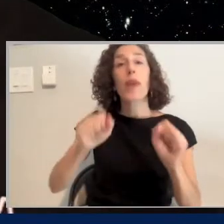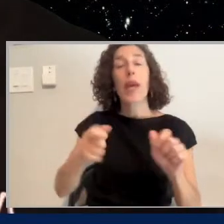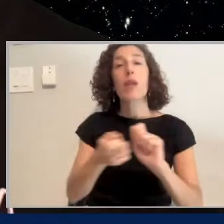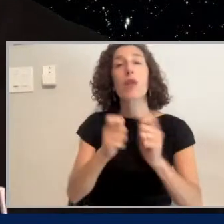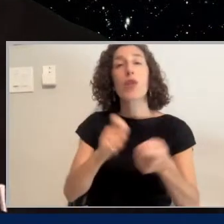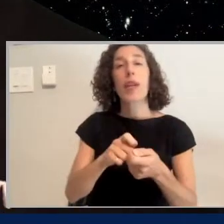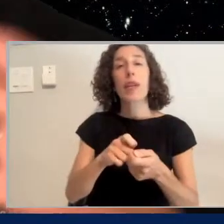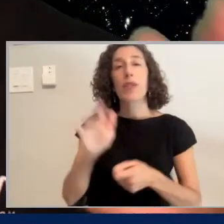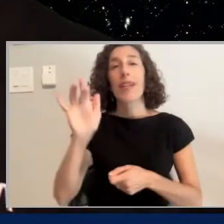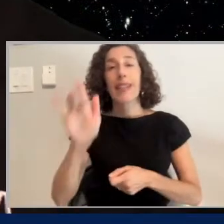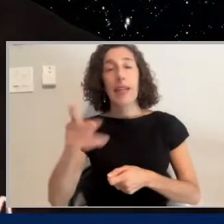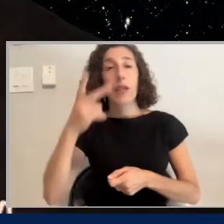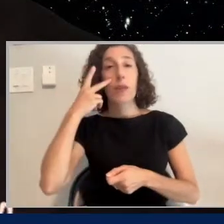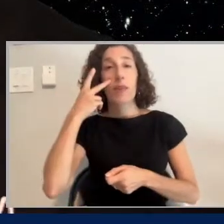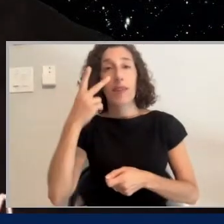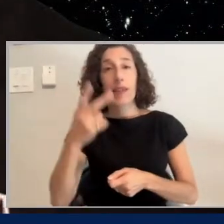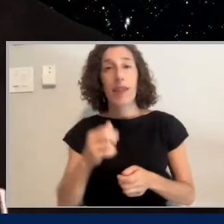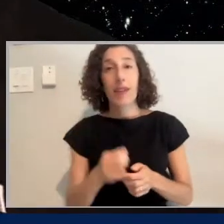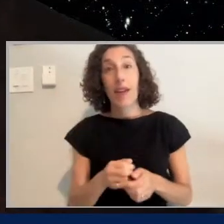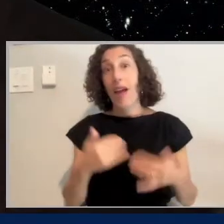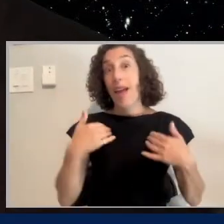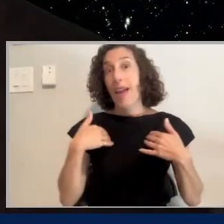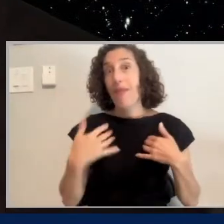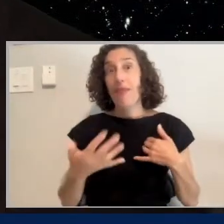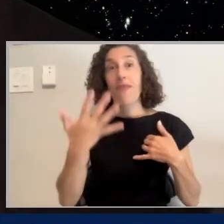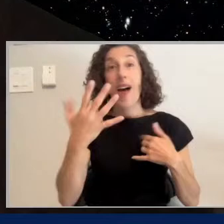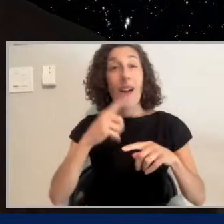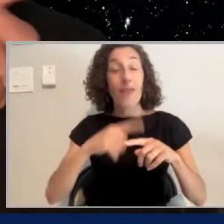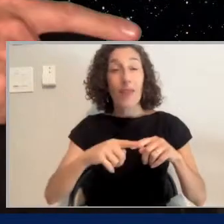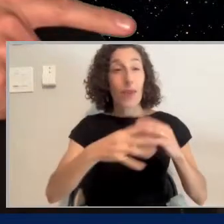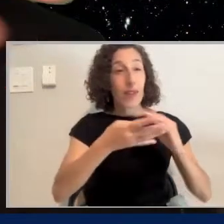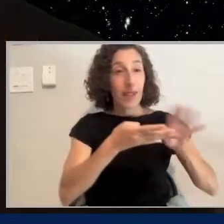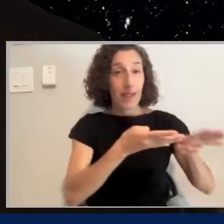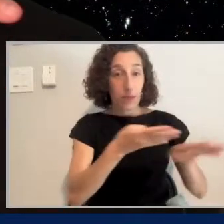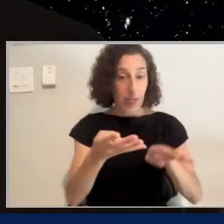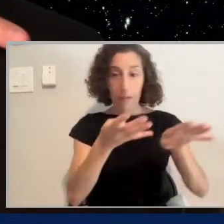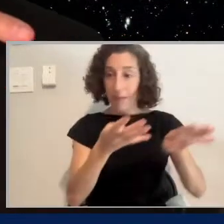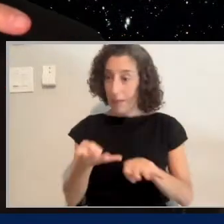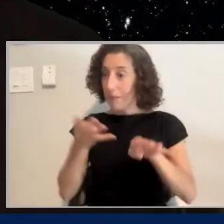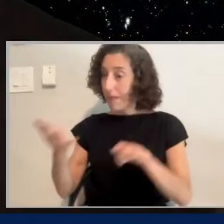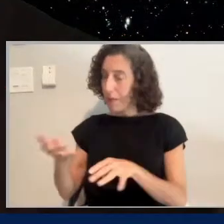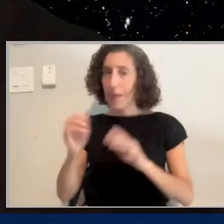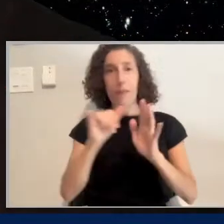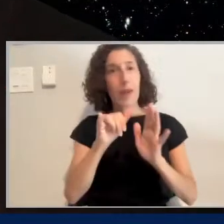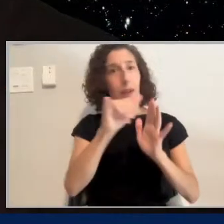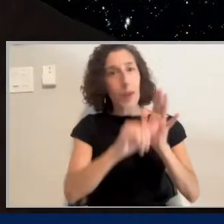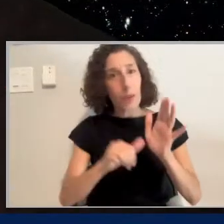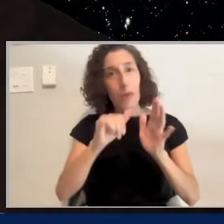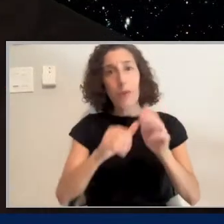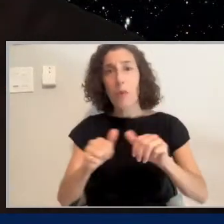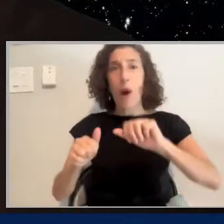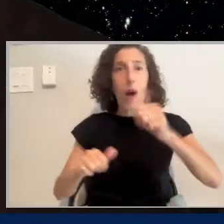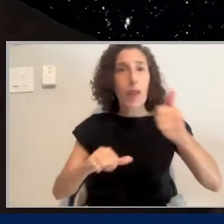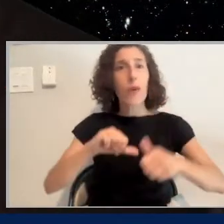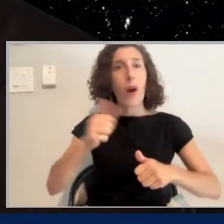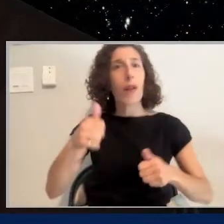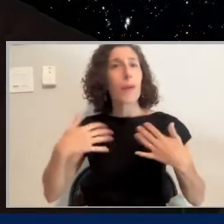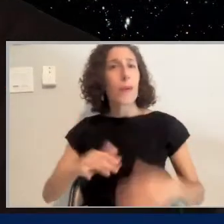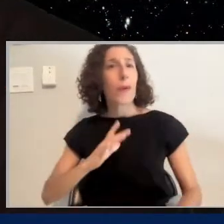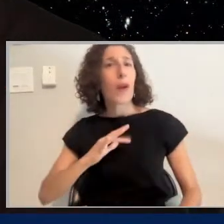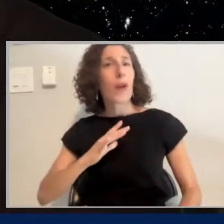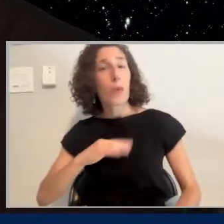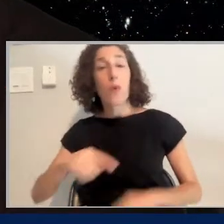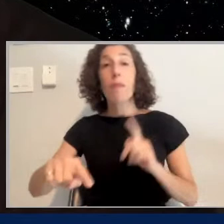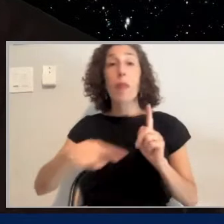chats because there's like 5 streams here. Also, you can see that we have ASL interpretation today over here. That will be visible on all